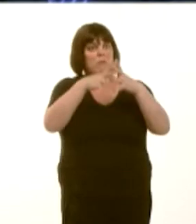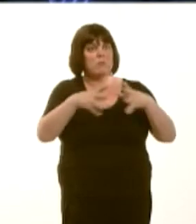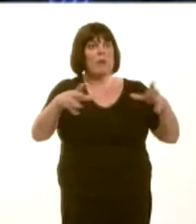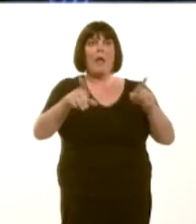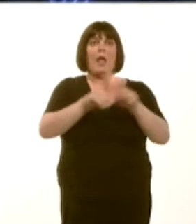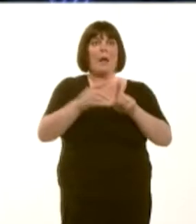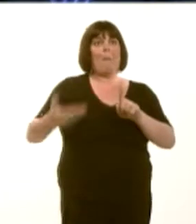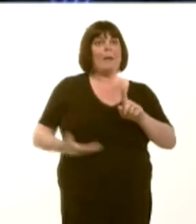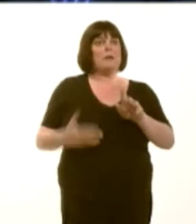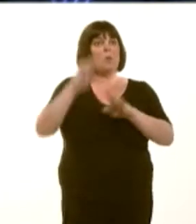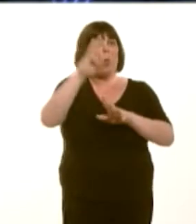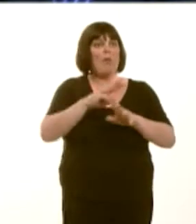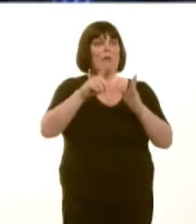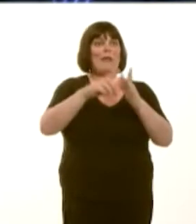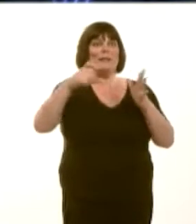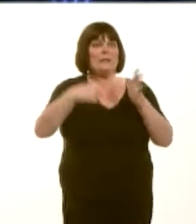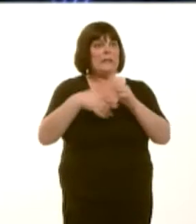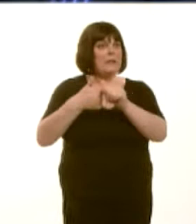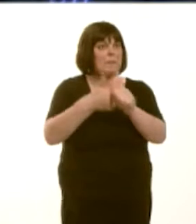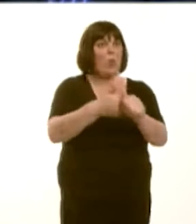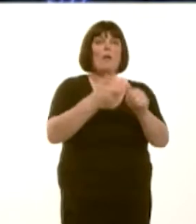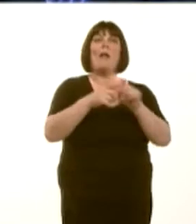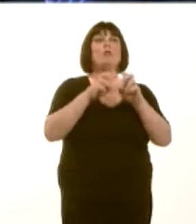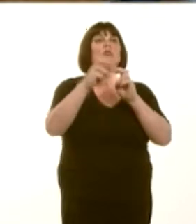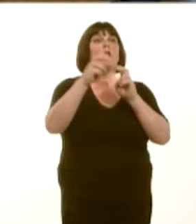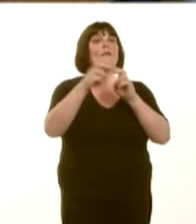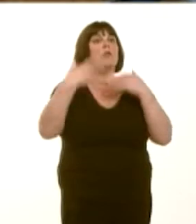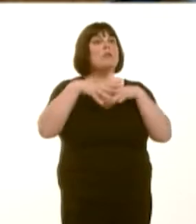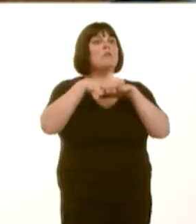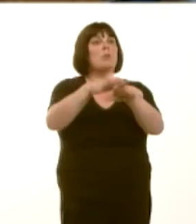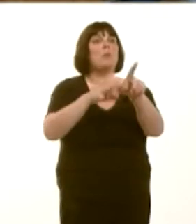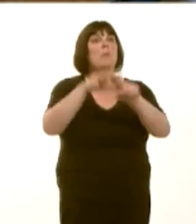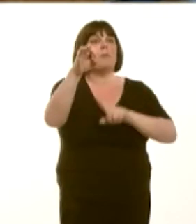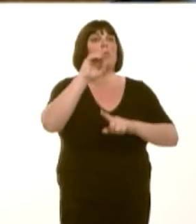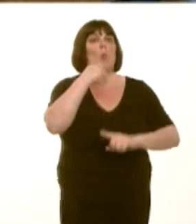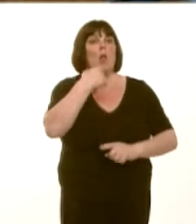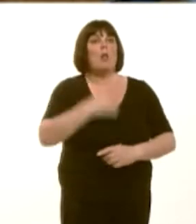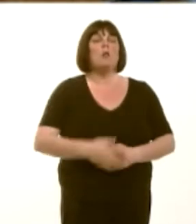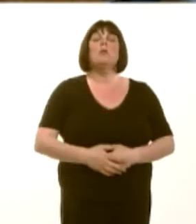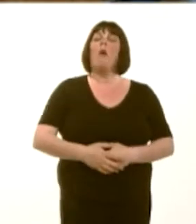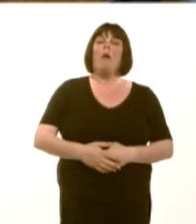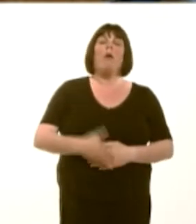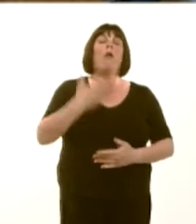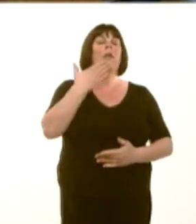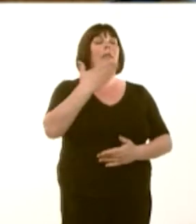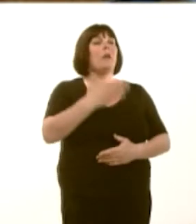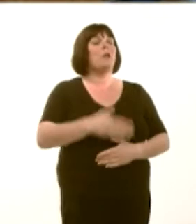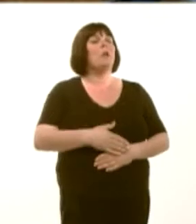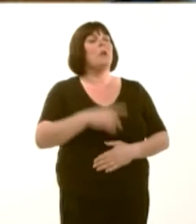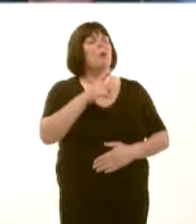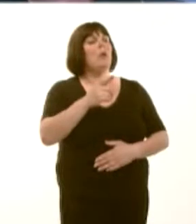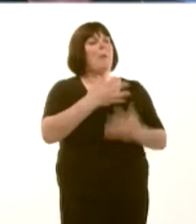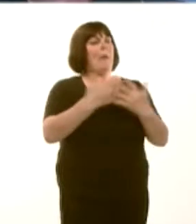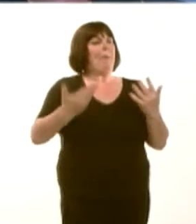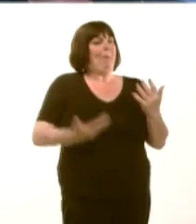through Business Wales, ICT support, and of course transport infrastructure improvements. Thank you, First Minister. Obviously, for many businesses, if